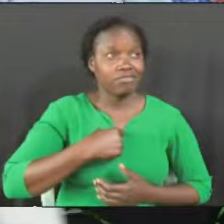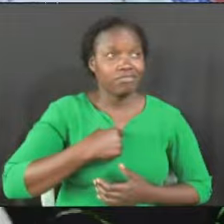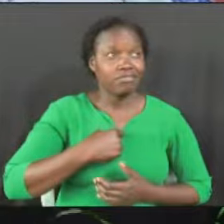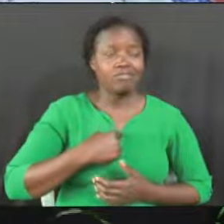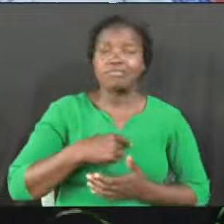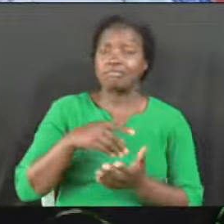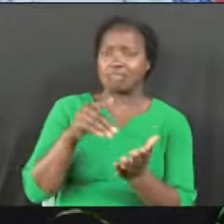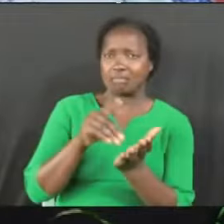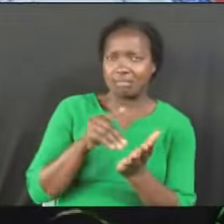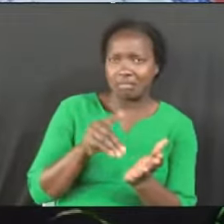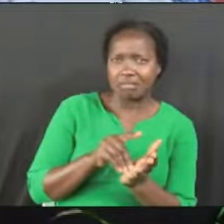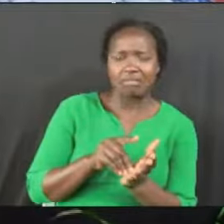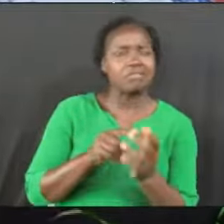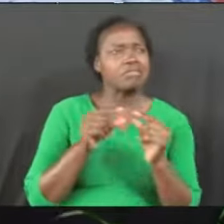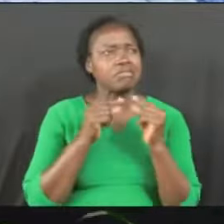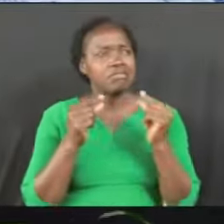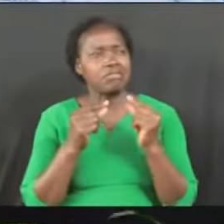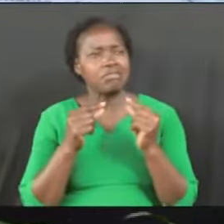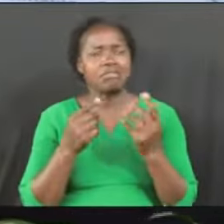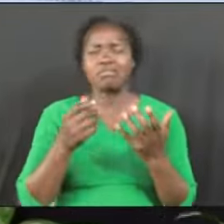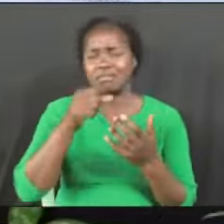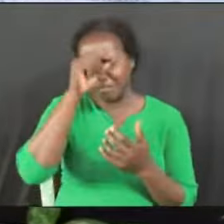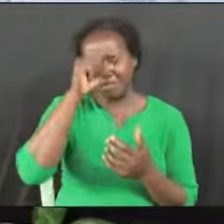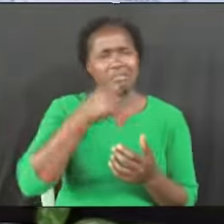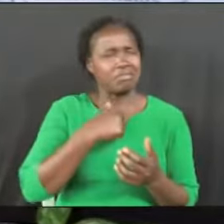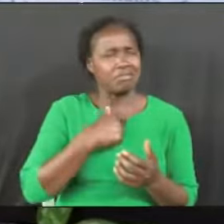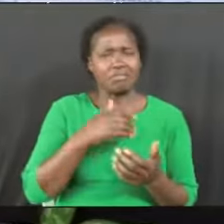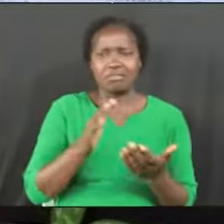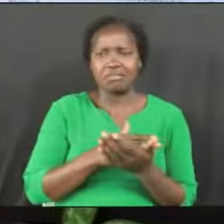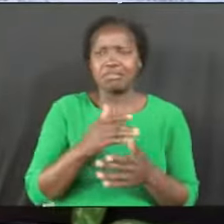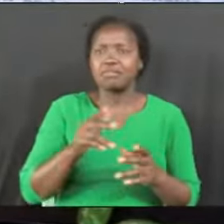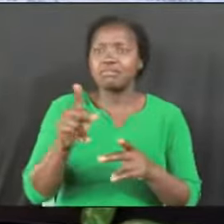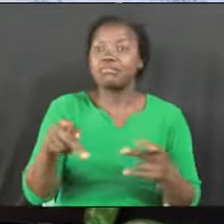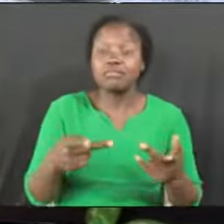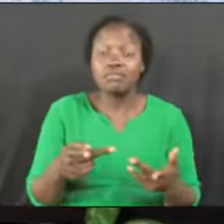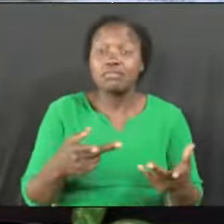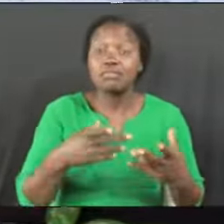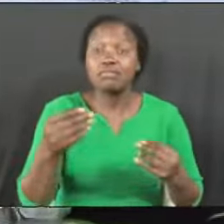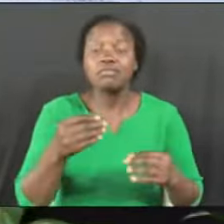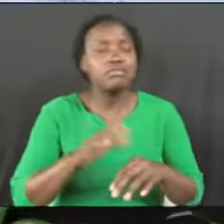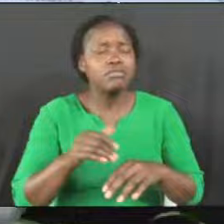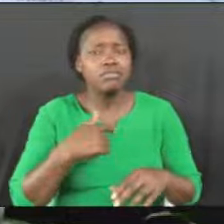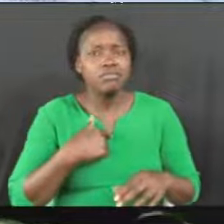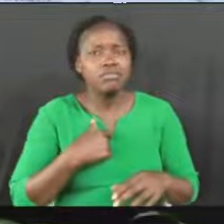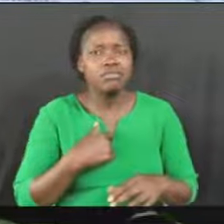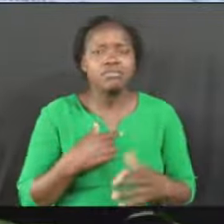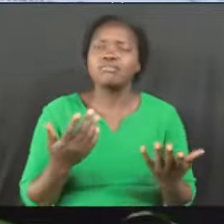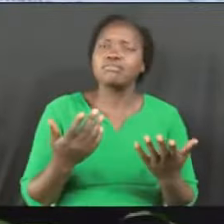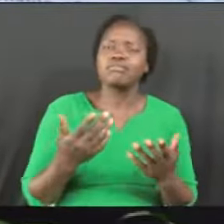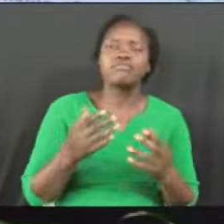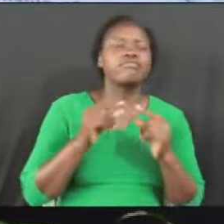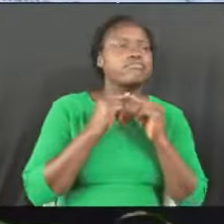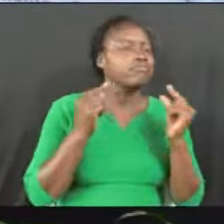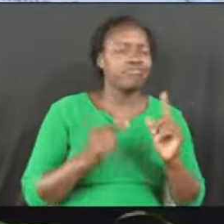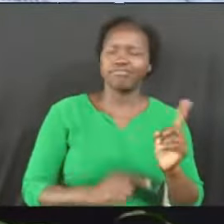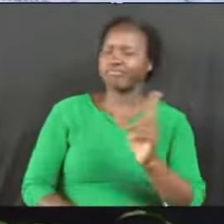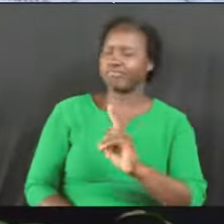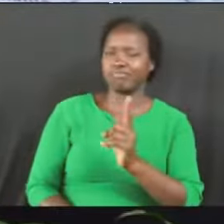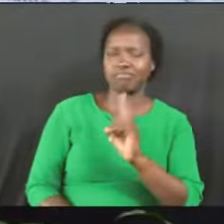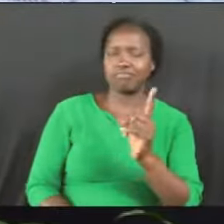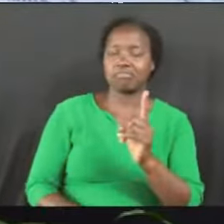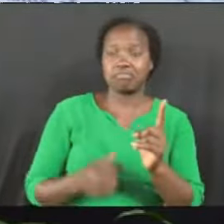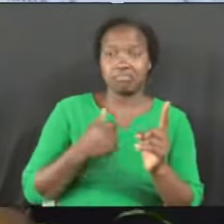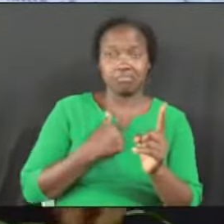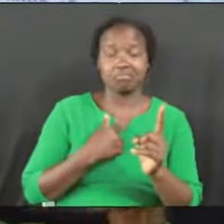doctor doesn't fool me. There are some places I go, they call me reverend. It doesn't fool me. I am nothing